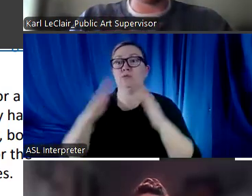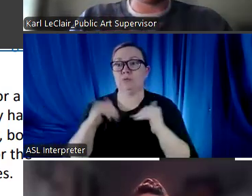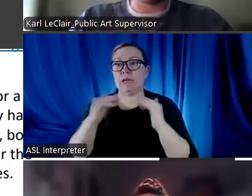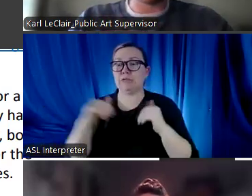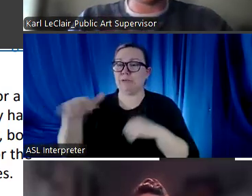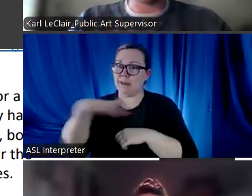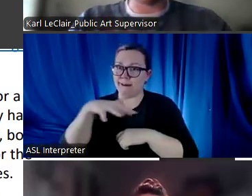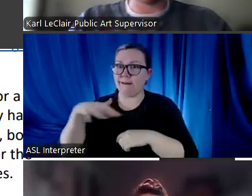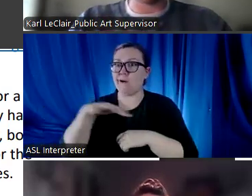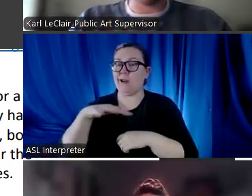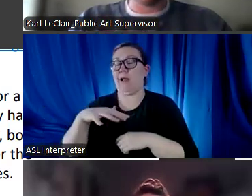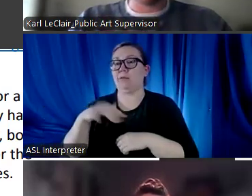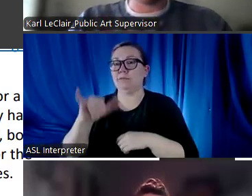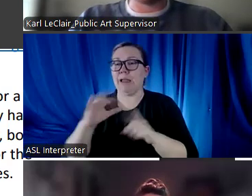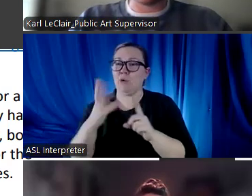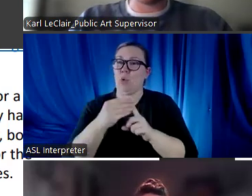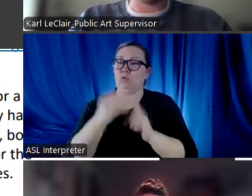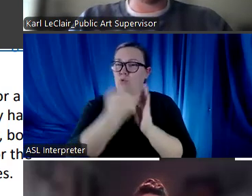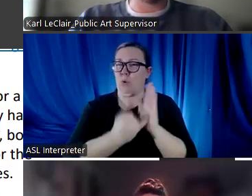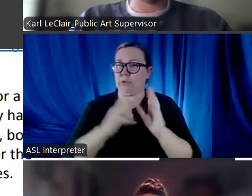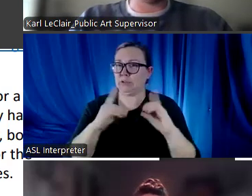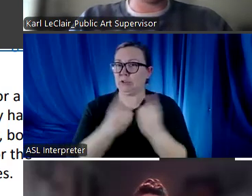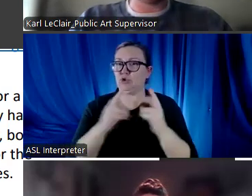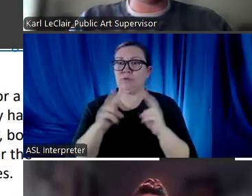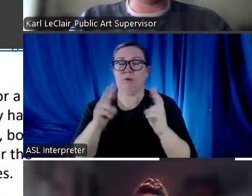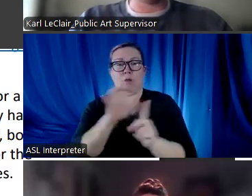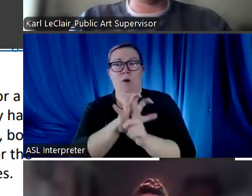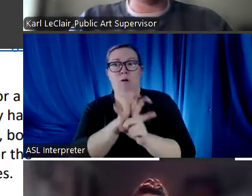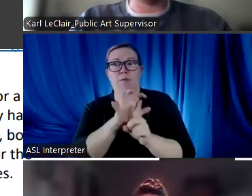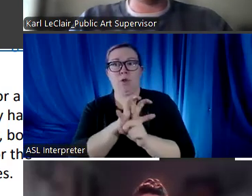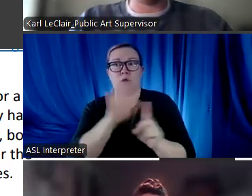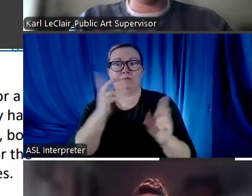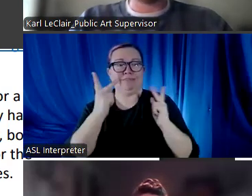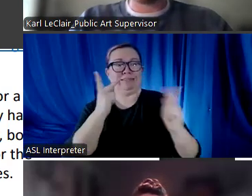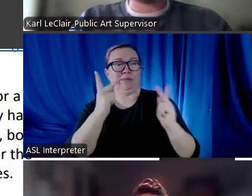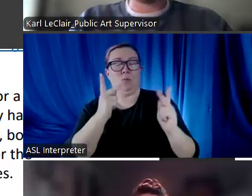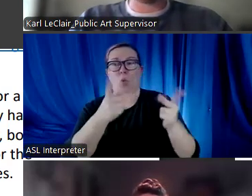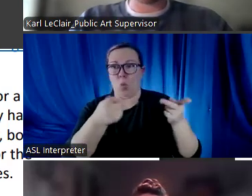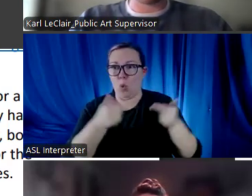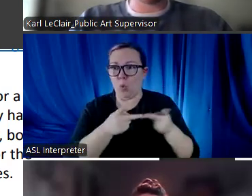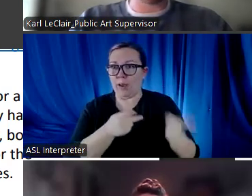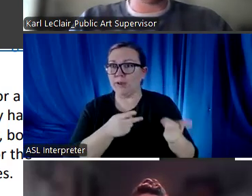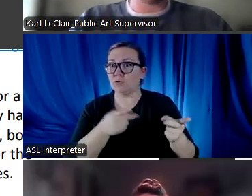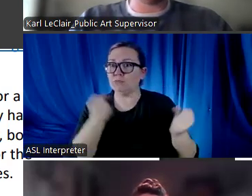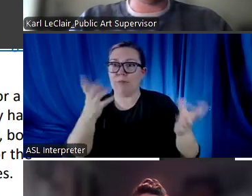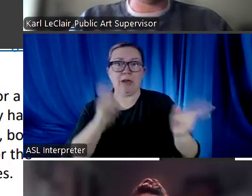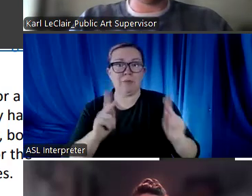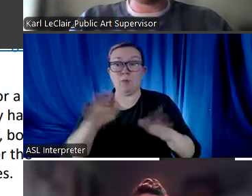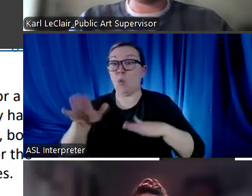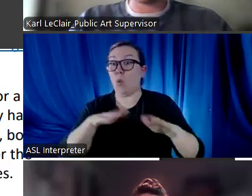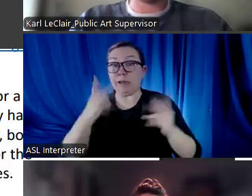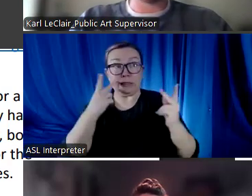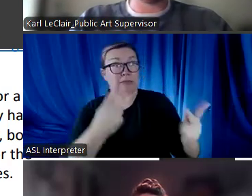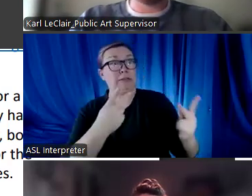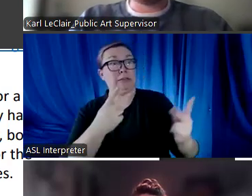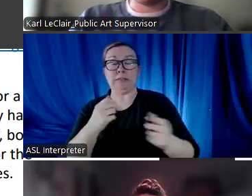Diaz neighborhood, cultural arts district. It's a very prominent location. It's highly visible to lots of pedestrian,